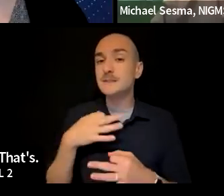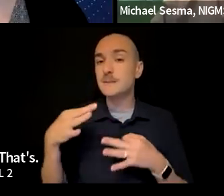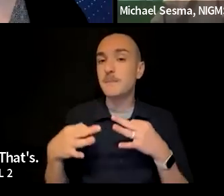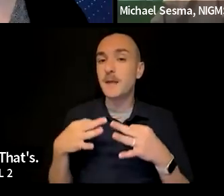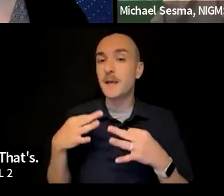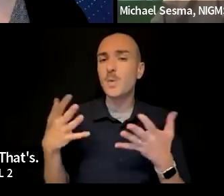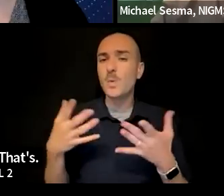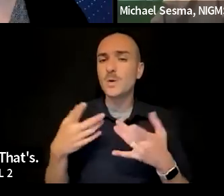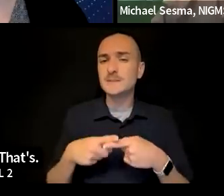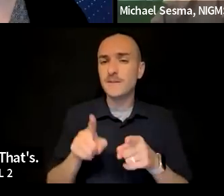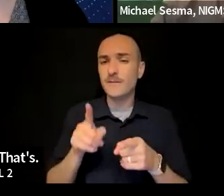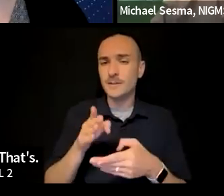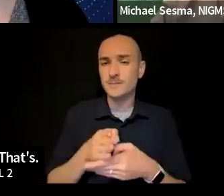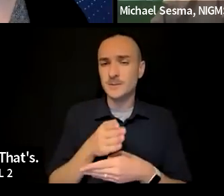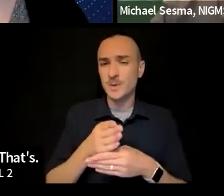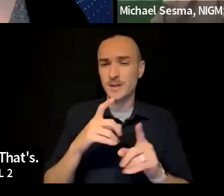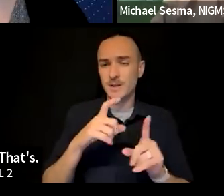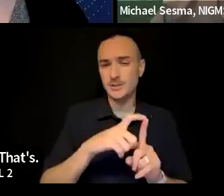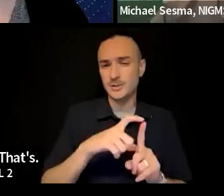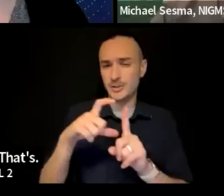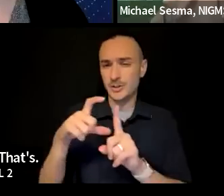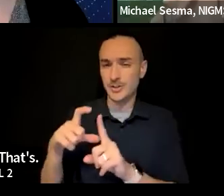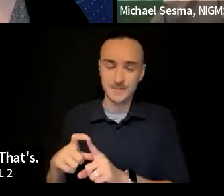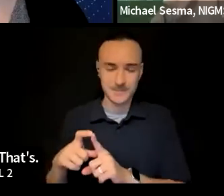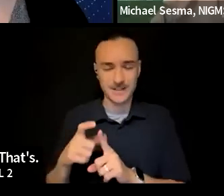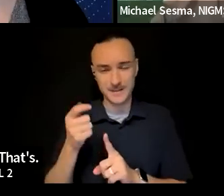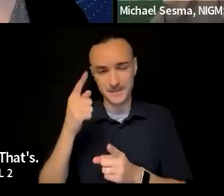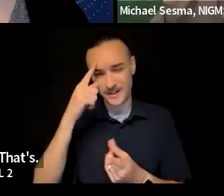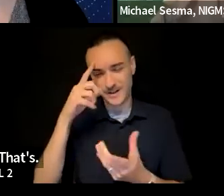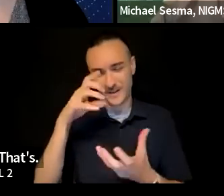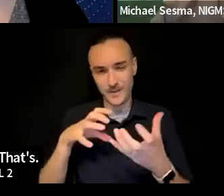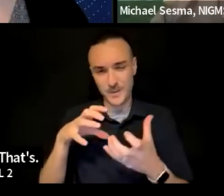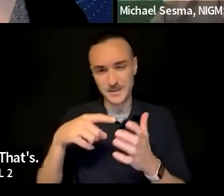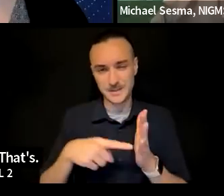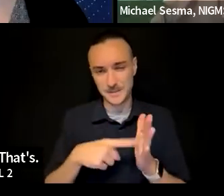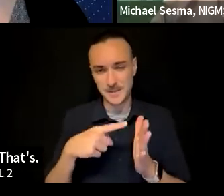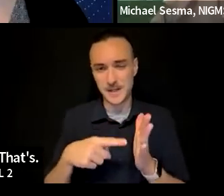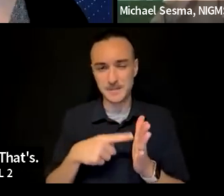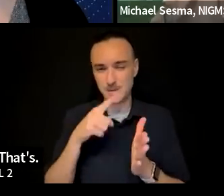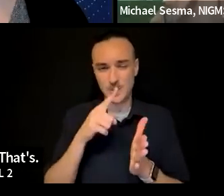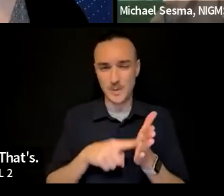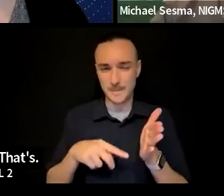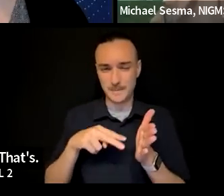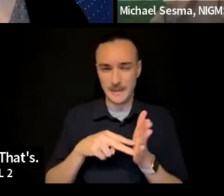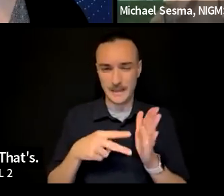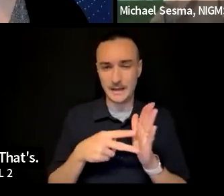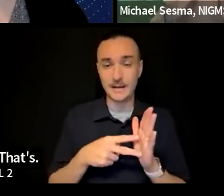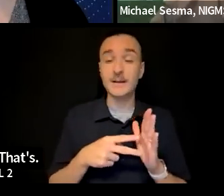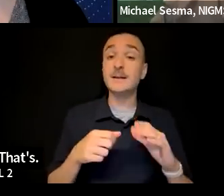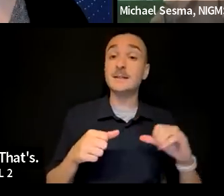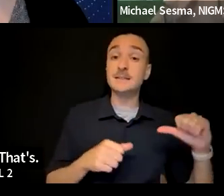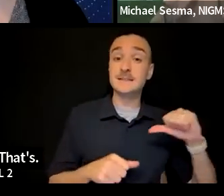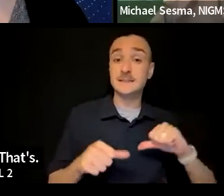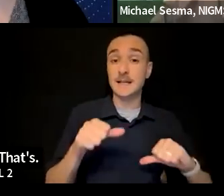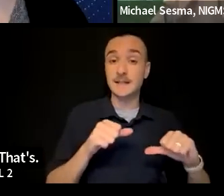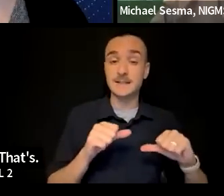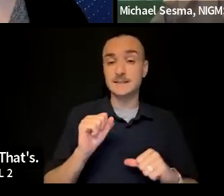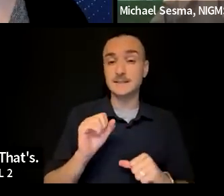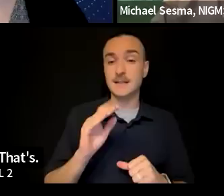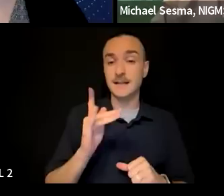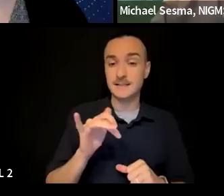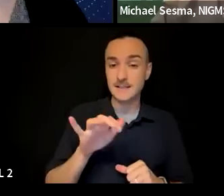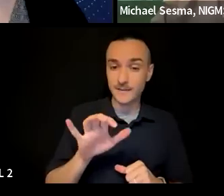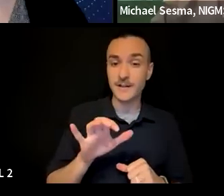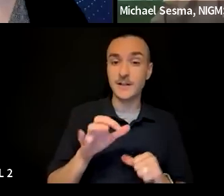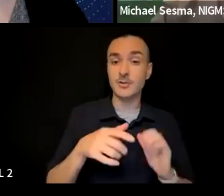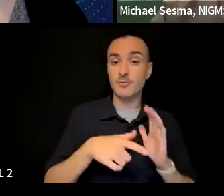the terminology, because it can get confusing sometimes, the difference between a scientific review group, which is also referred to